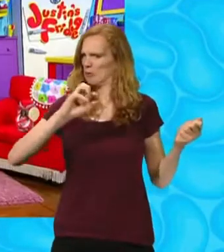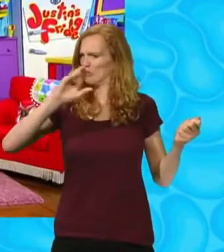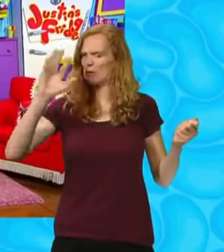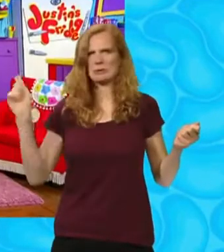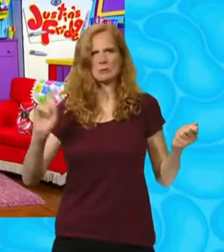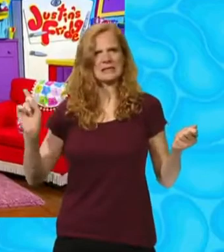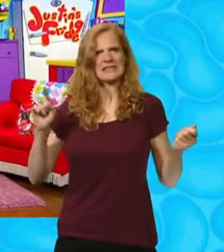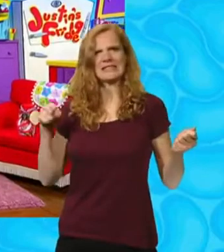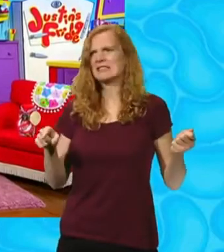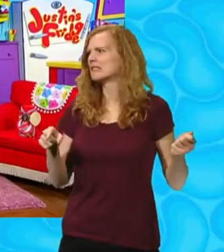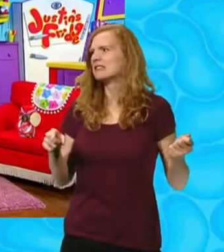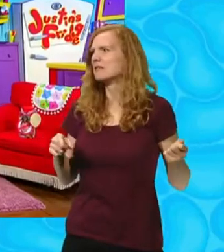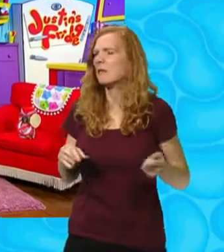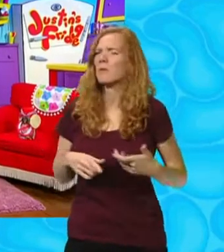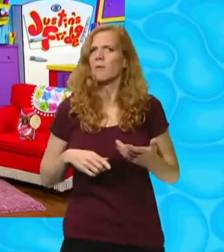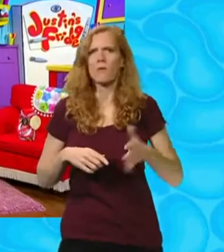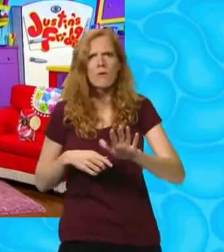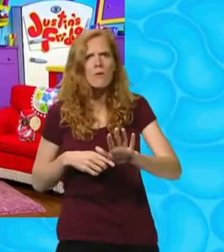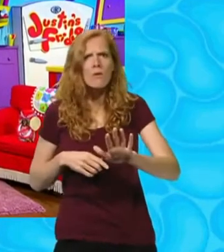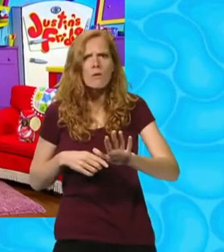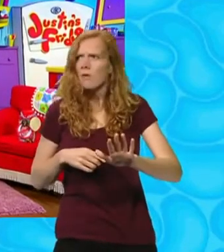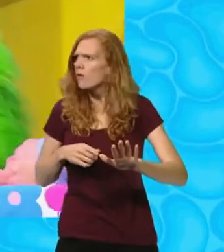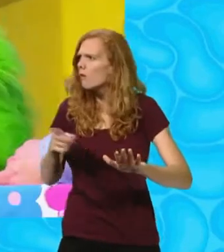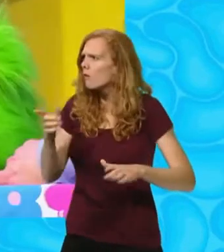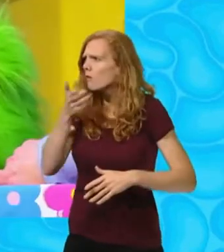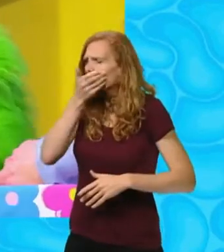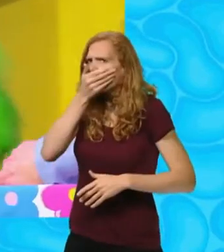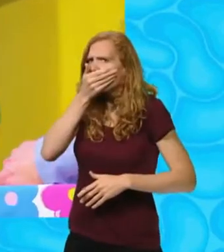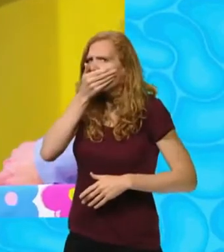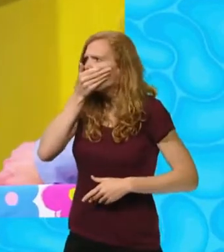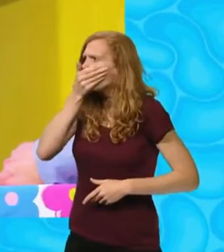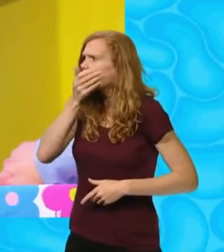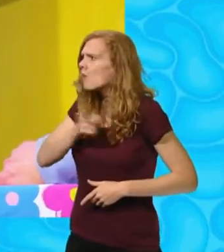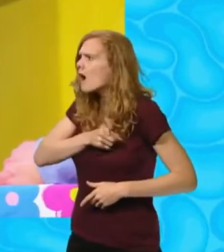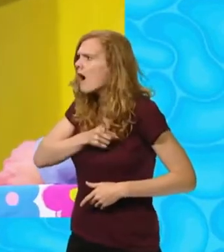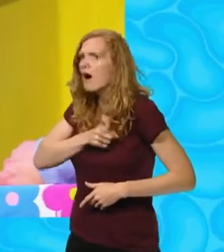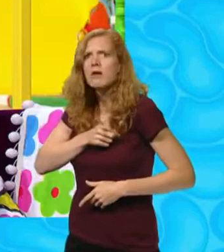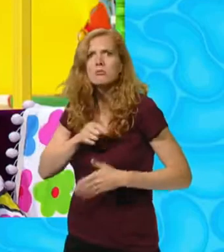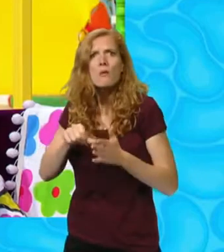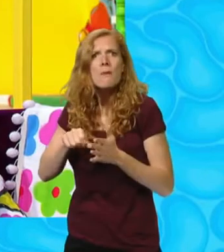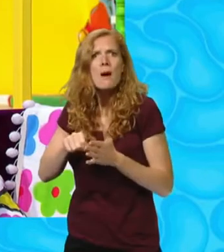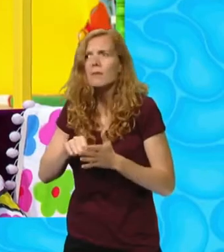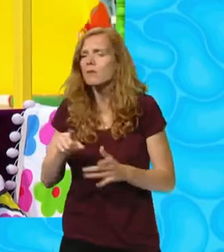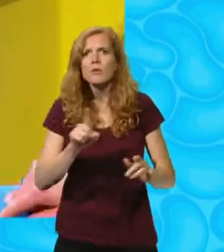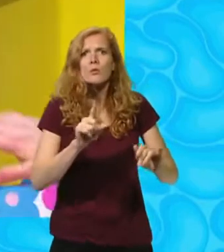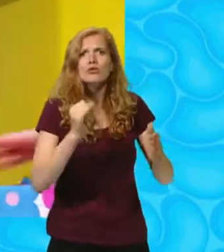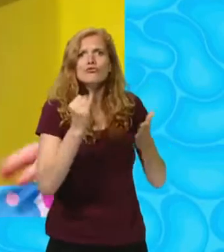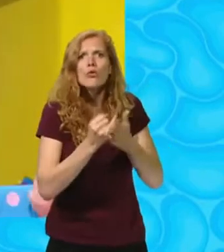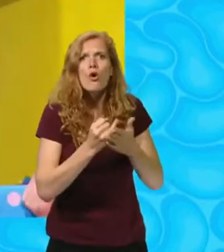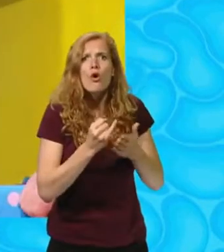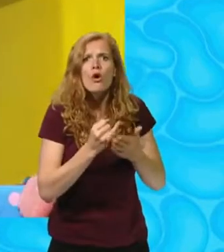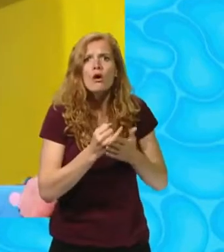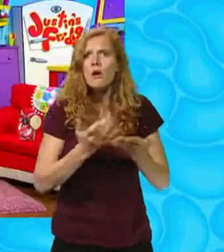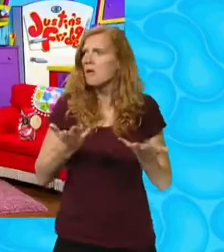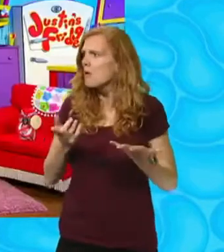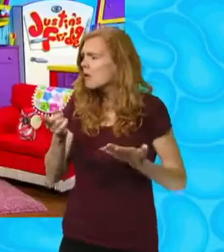Town? No. Hang on a minute. What's wrong with your mouth, Little Monster? Well, what's the matter? Oh, I think she's got something wrong with